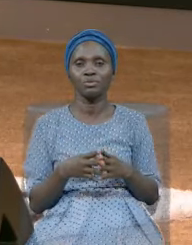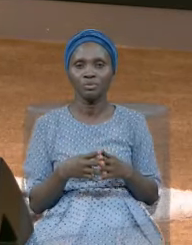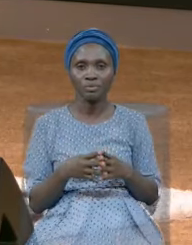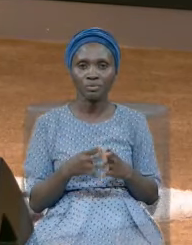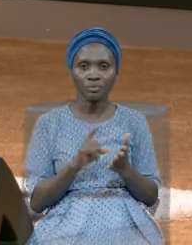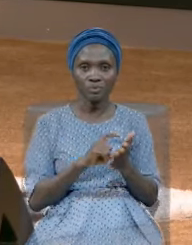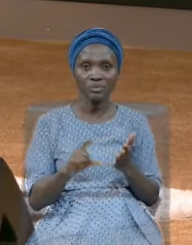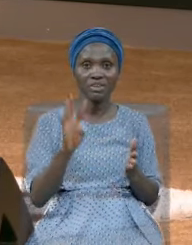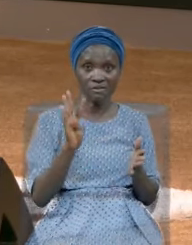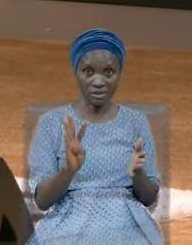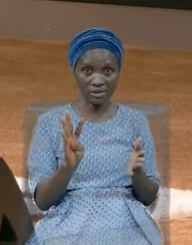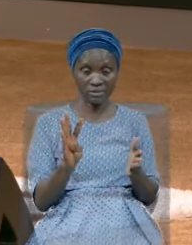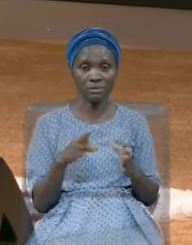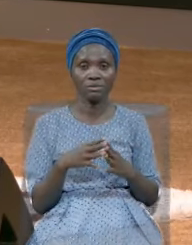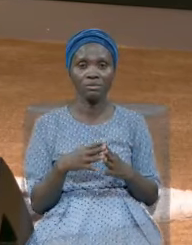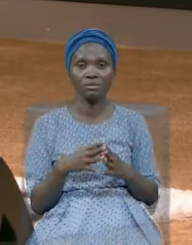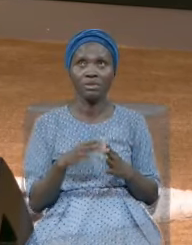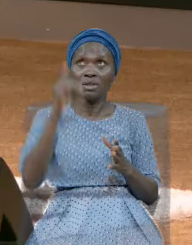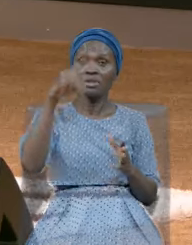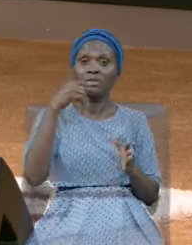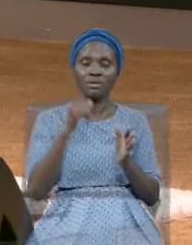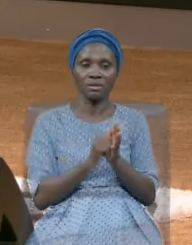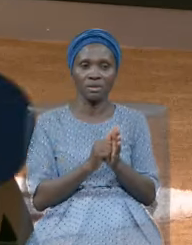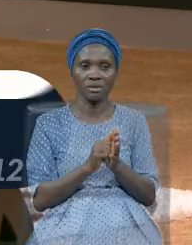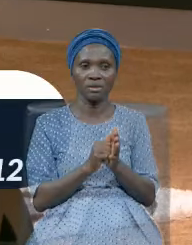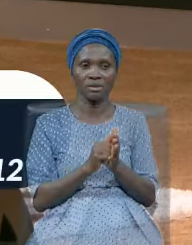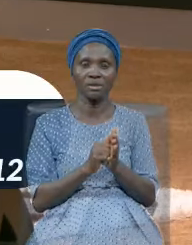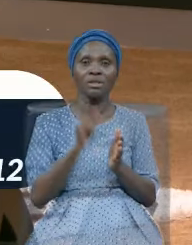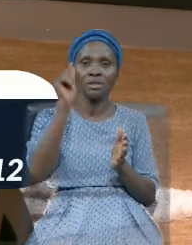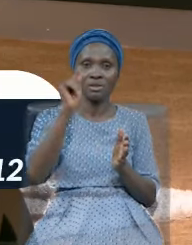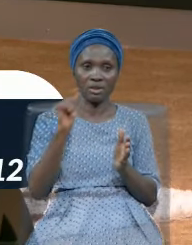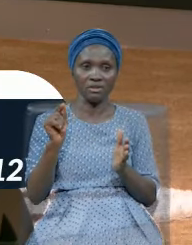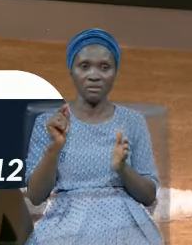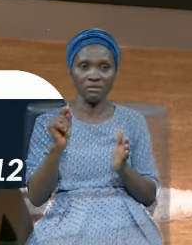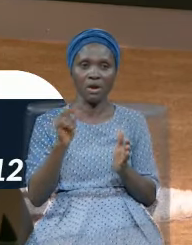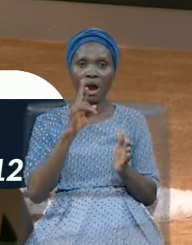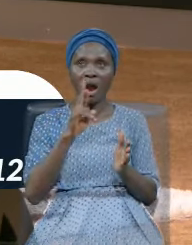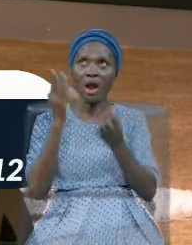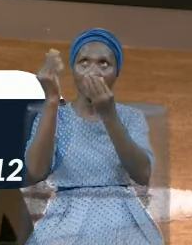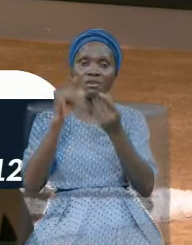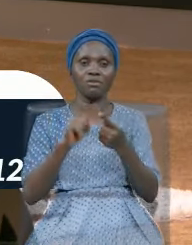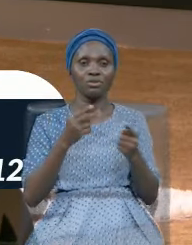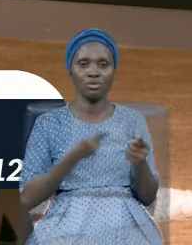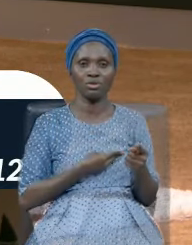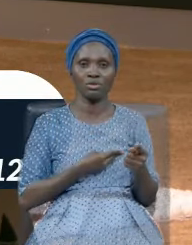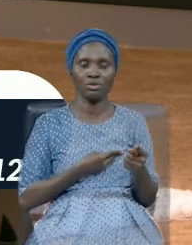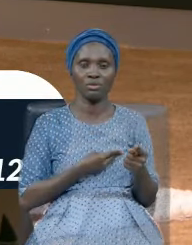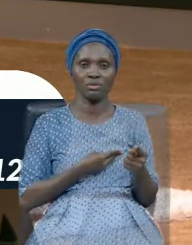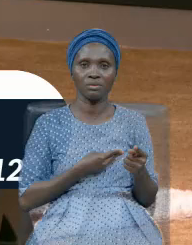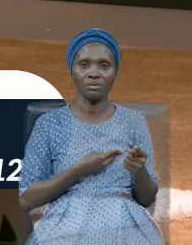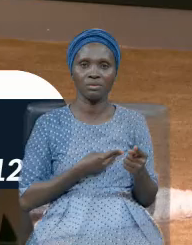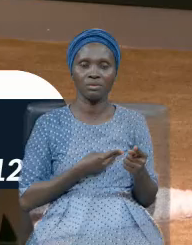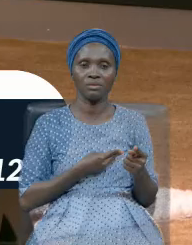In verse 4, it says, whereby are given unto us. We didn't dig them up